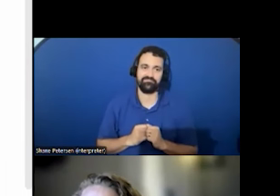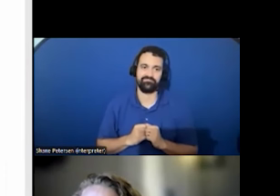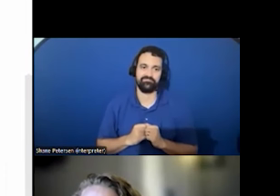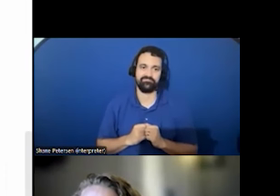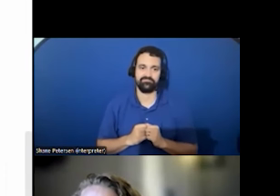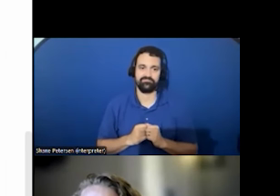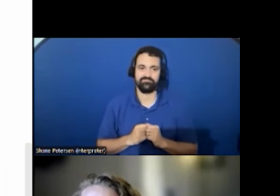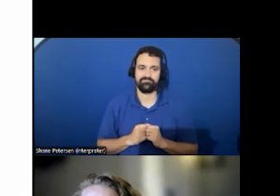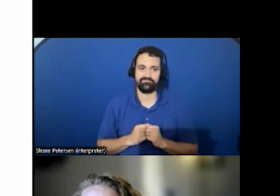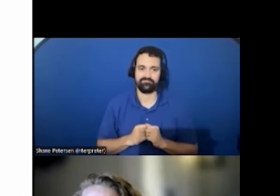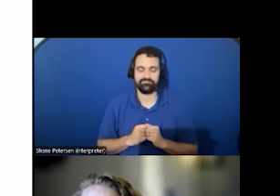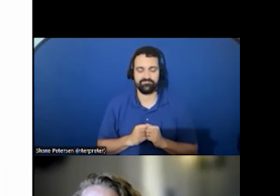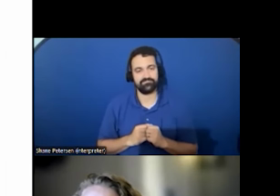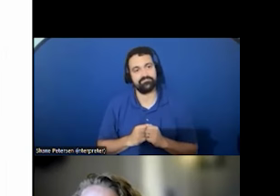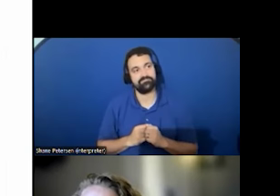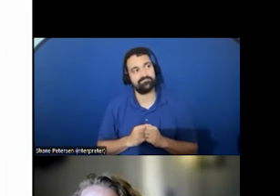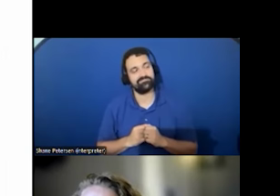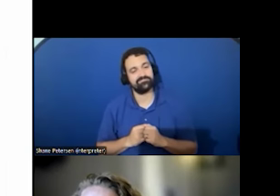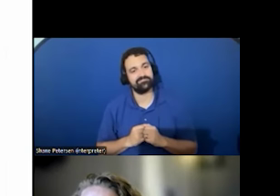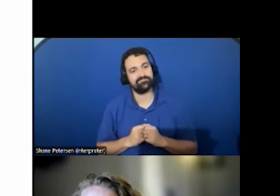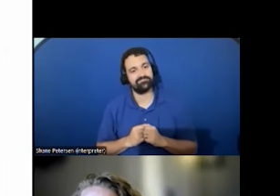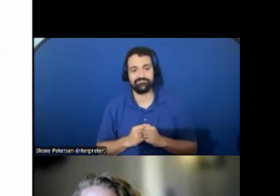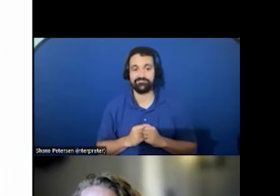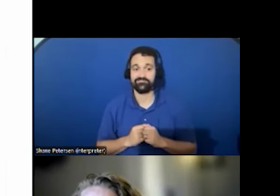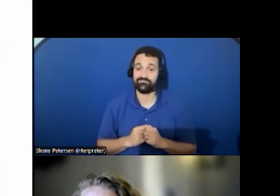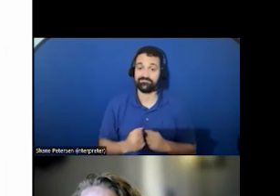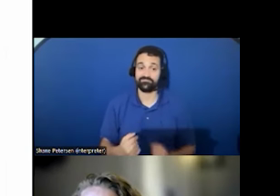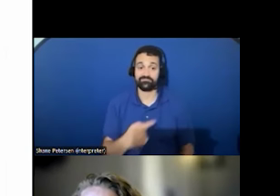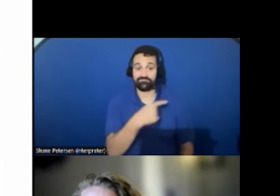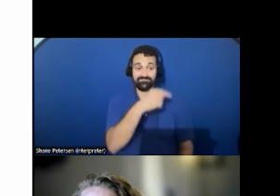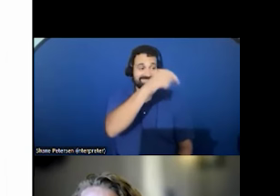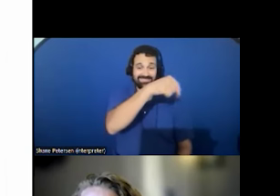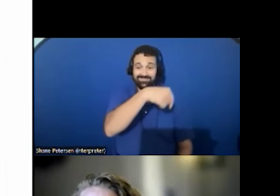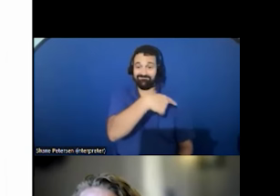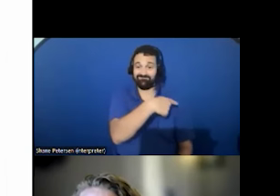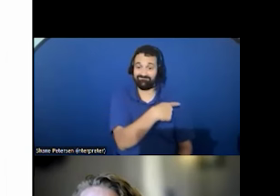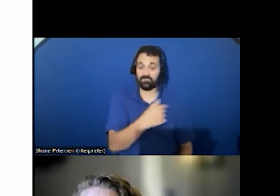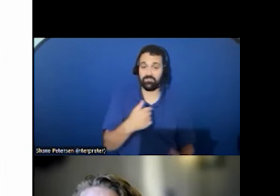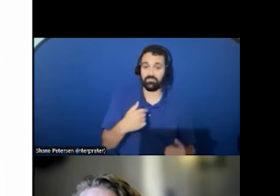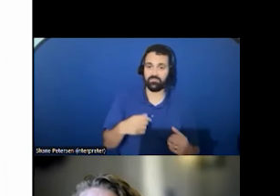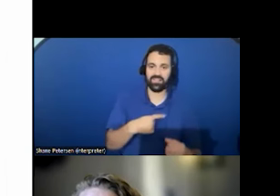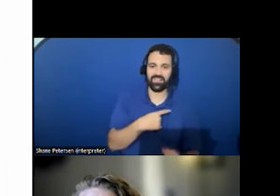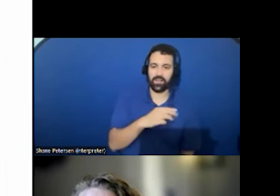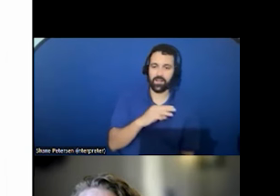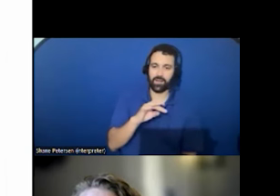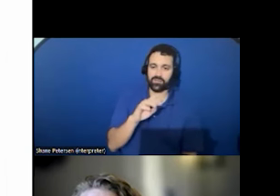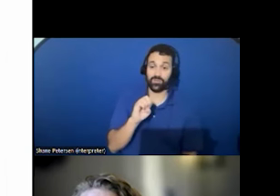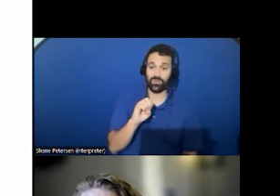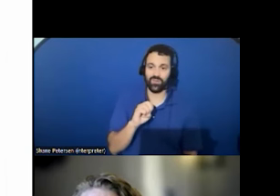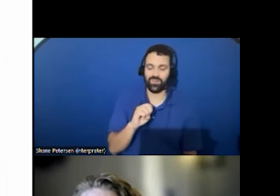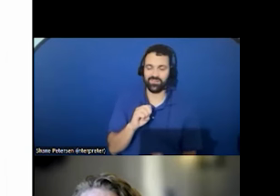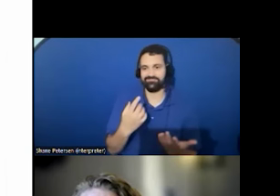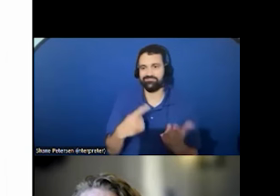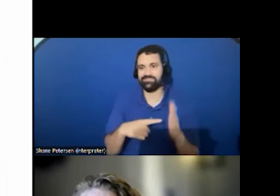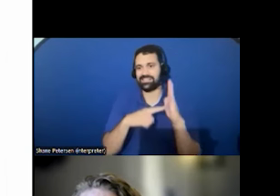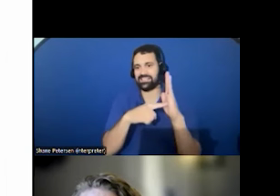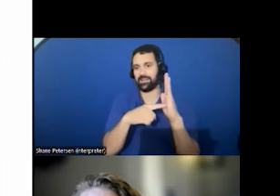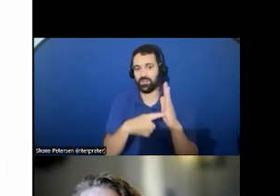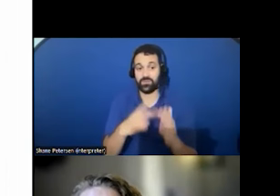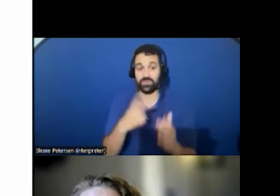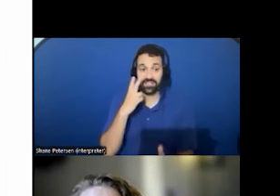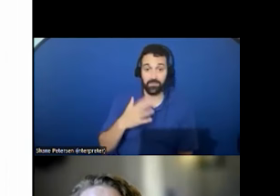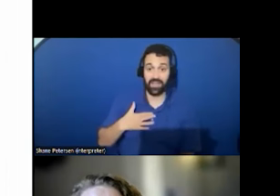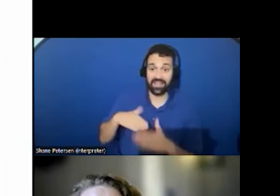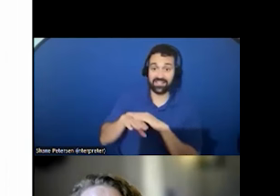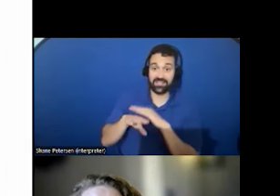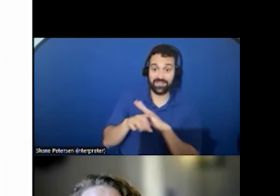So I have a module down here that is a demo. You see my little accessibility checker right here tells me I